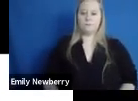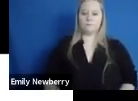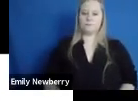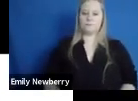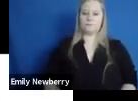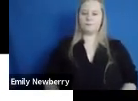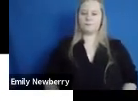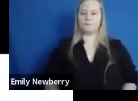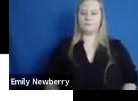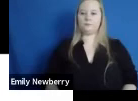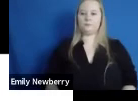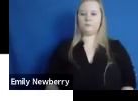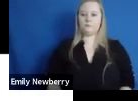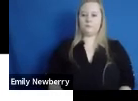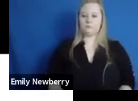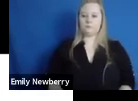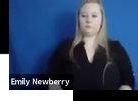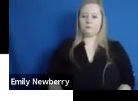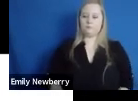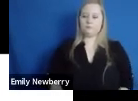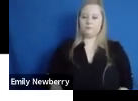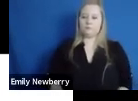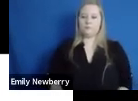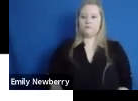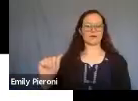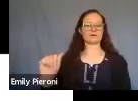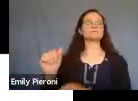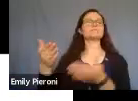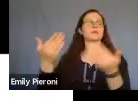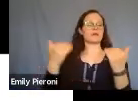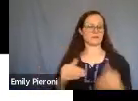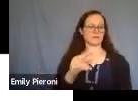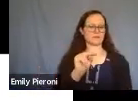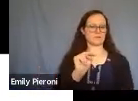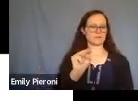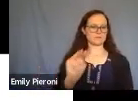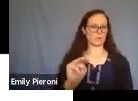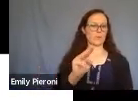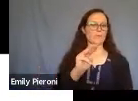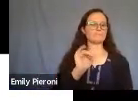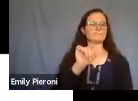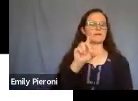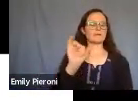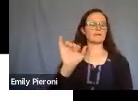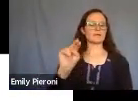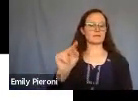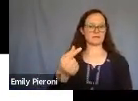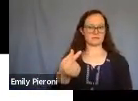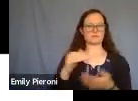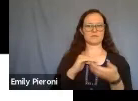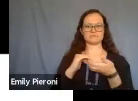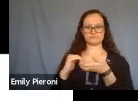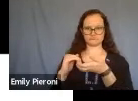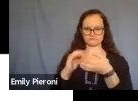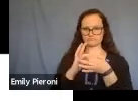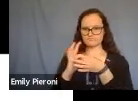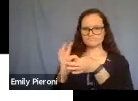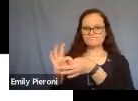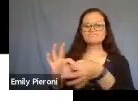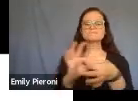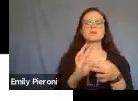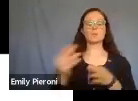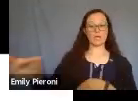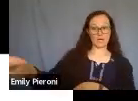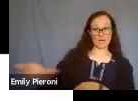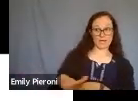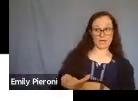as well. Then you also have New Mexico Milling, which is in partnership. We work together with them to process. We hired them to process